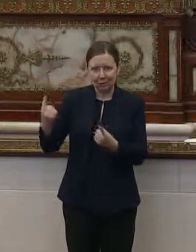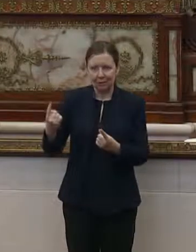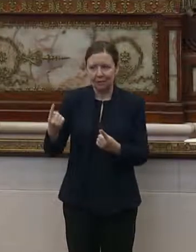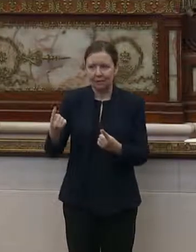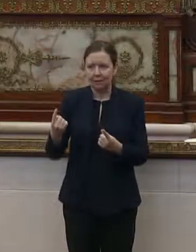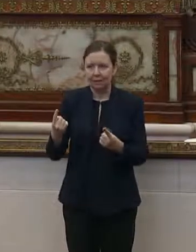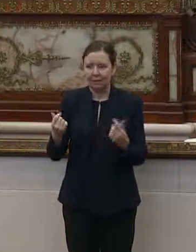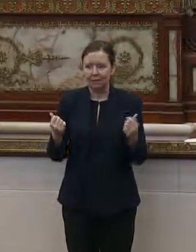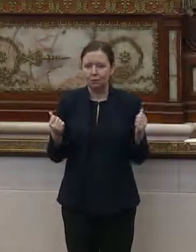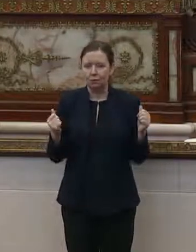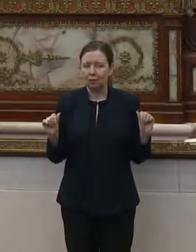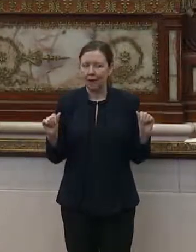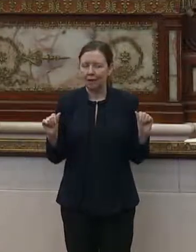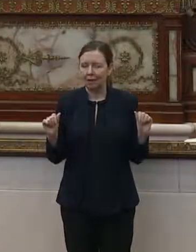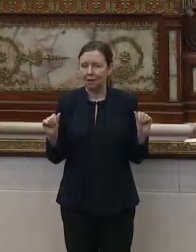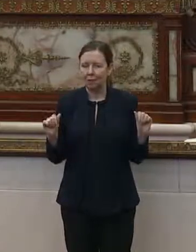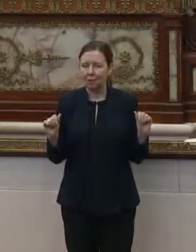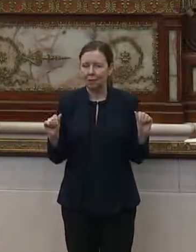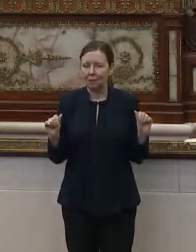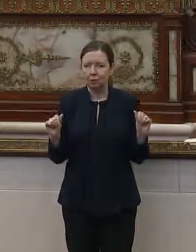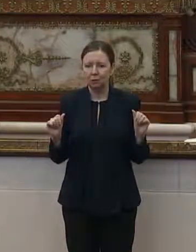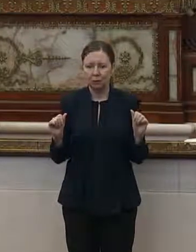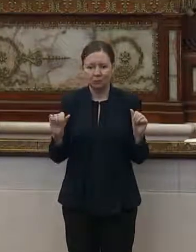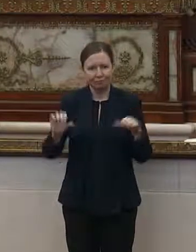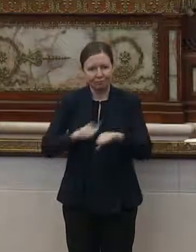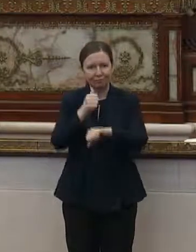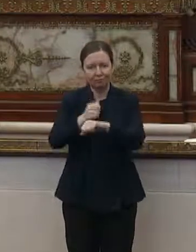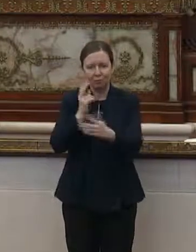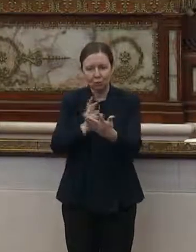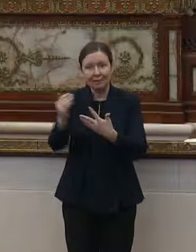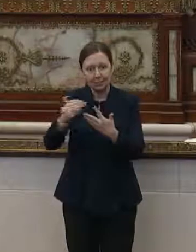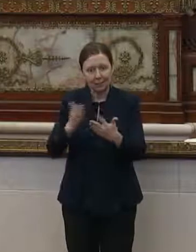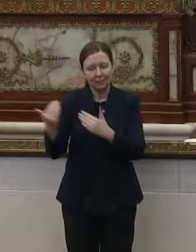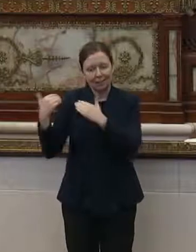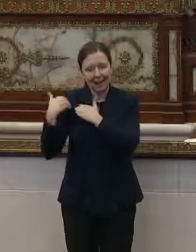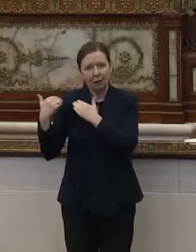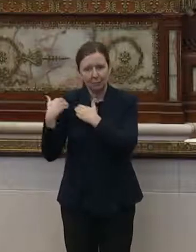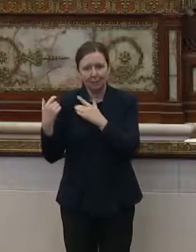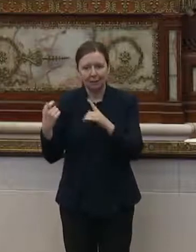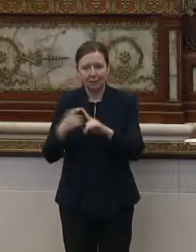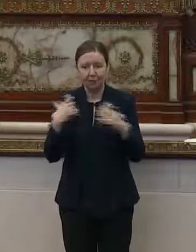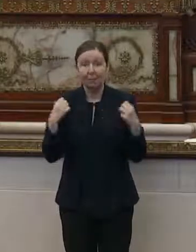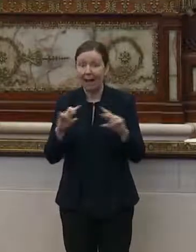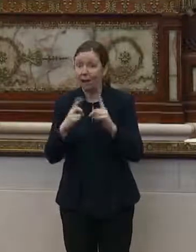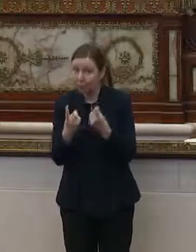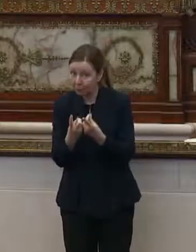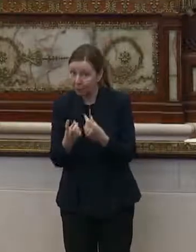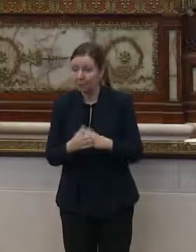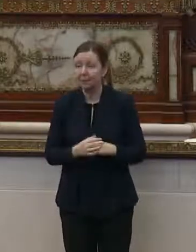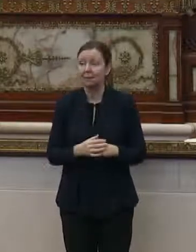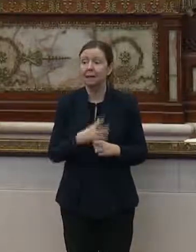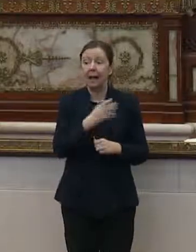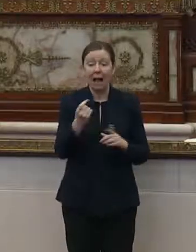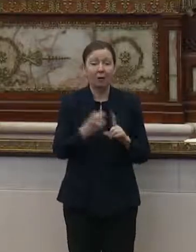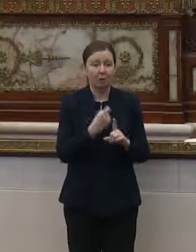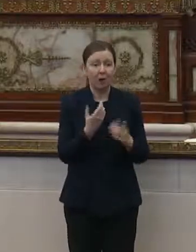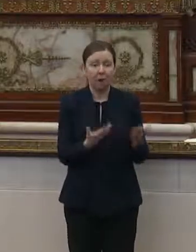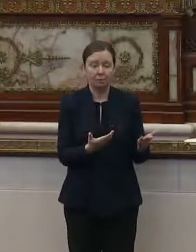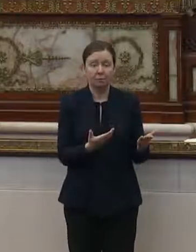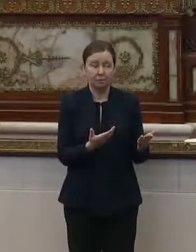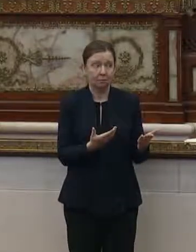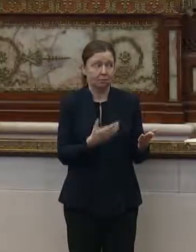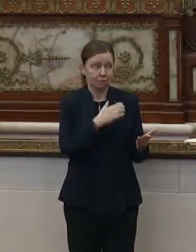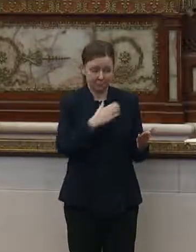of trying to get transparency and accountability from the health department and from